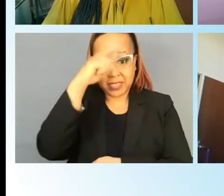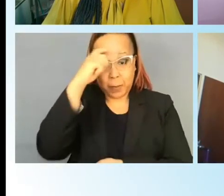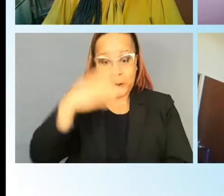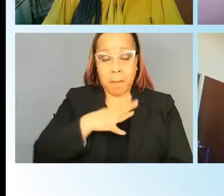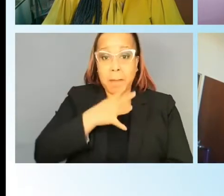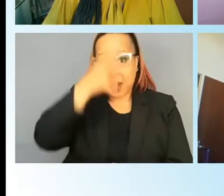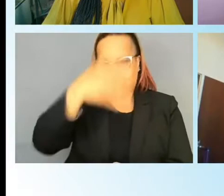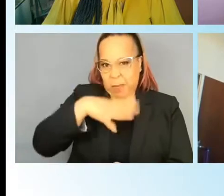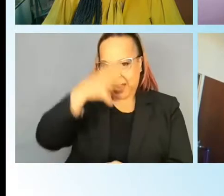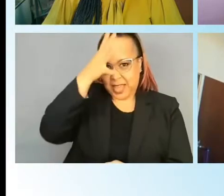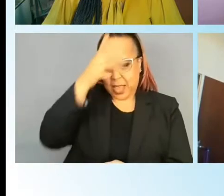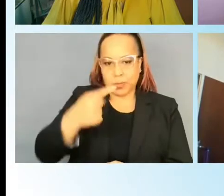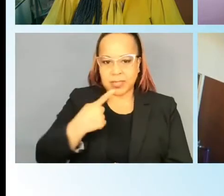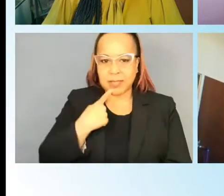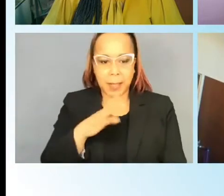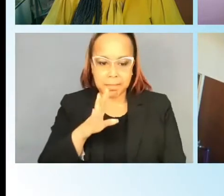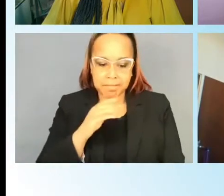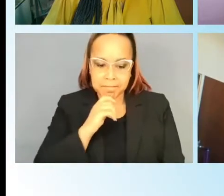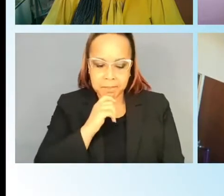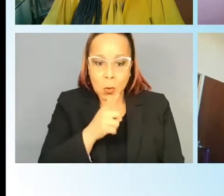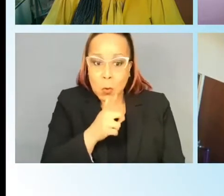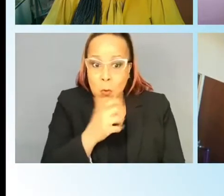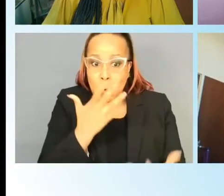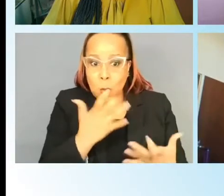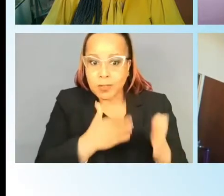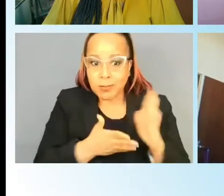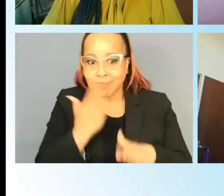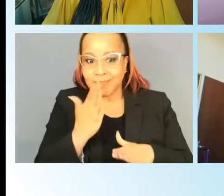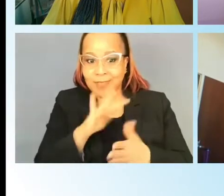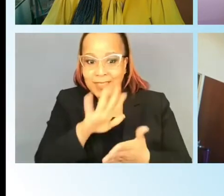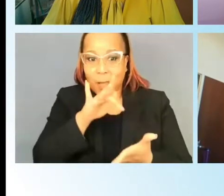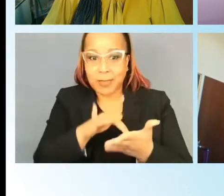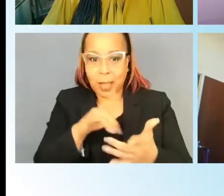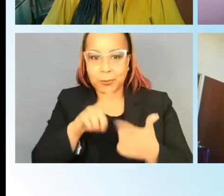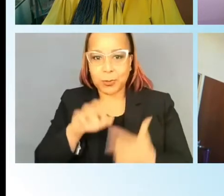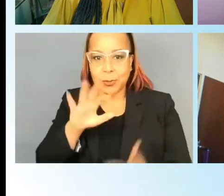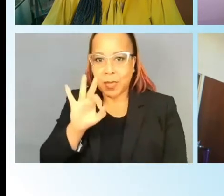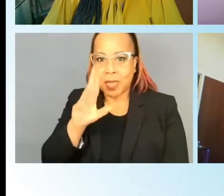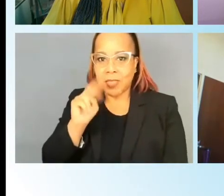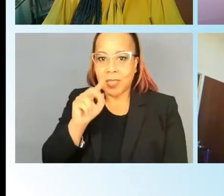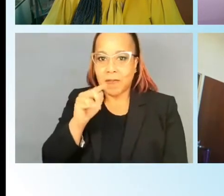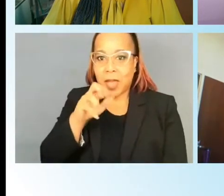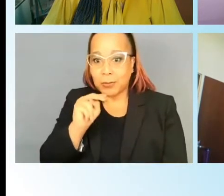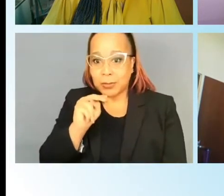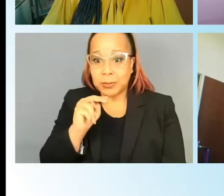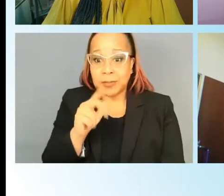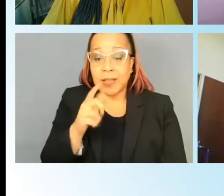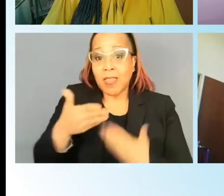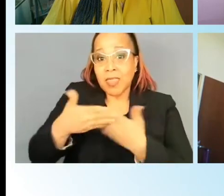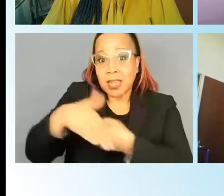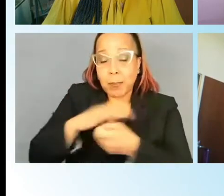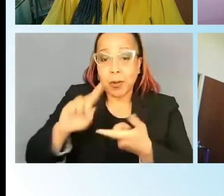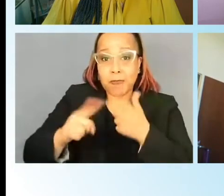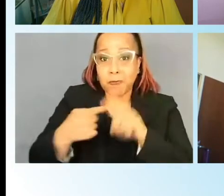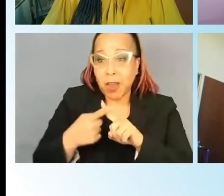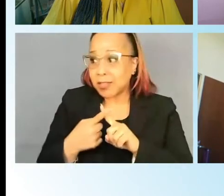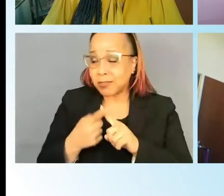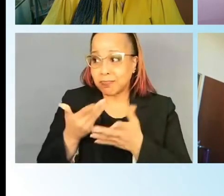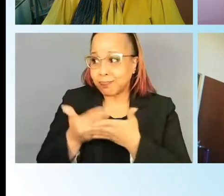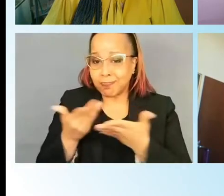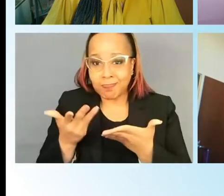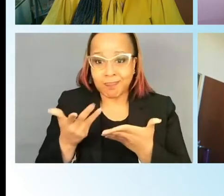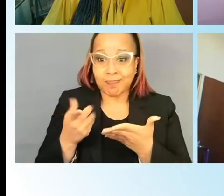would always say, who wants to go down to the fountain? And whoever, you know, neighborhood friends were around and us, we would